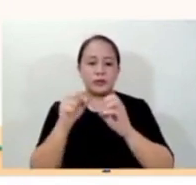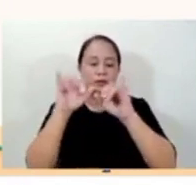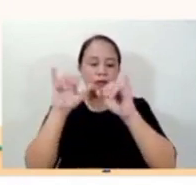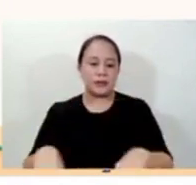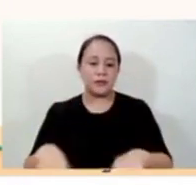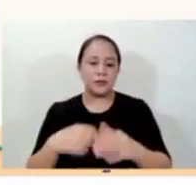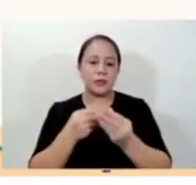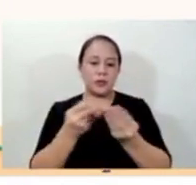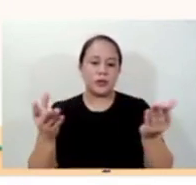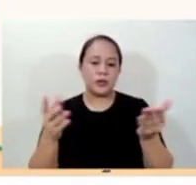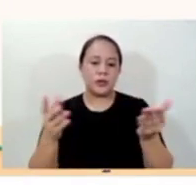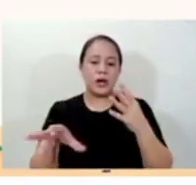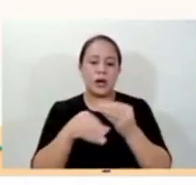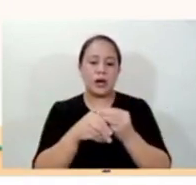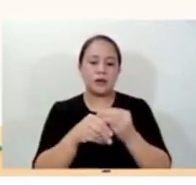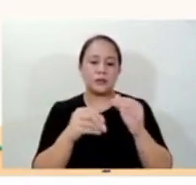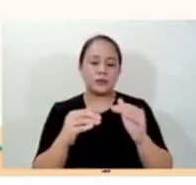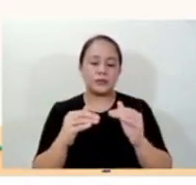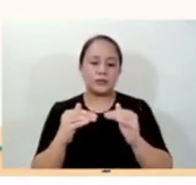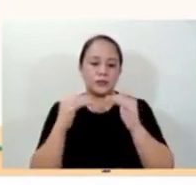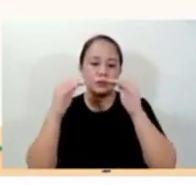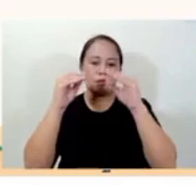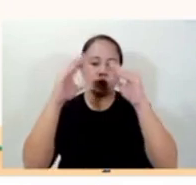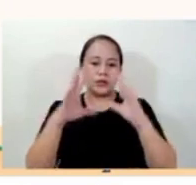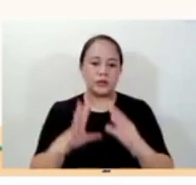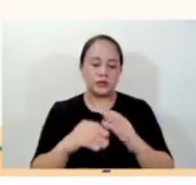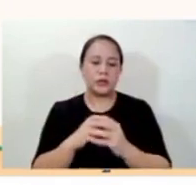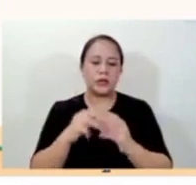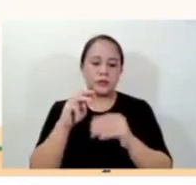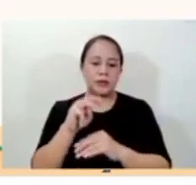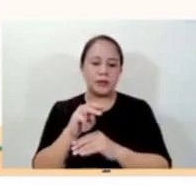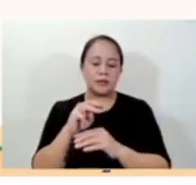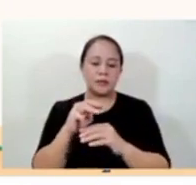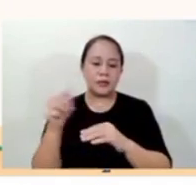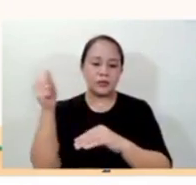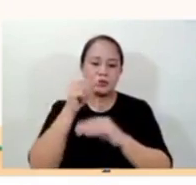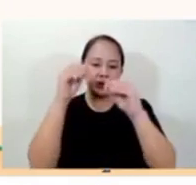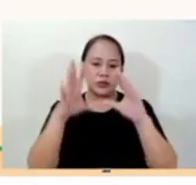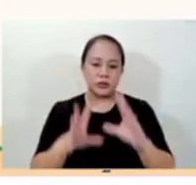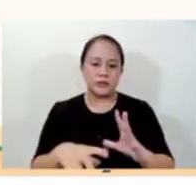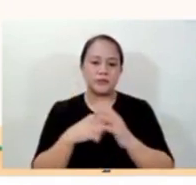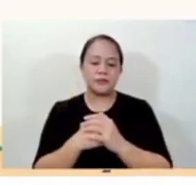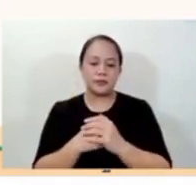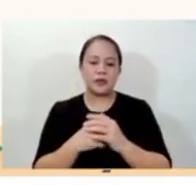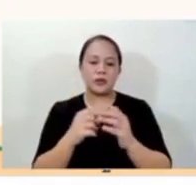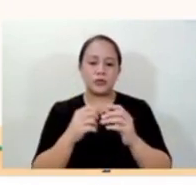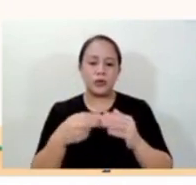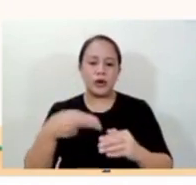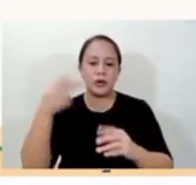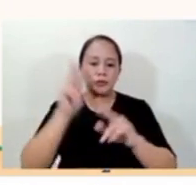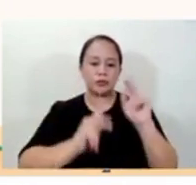provide additional career progression steps for teachers and master teachers, to ensure high